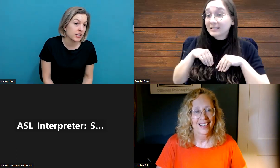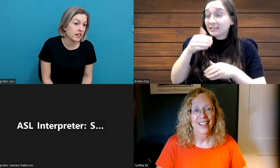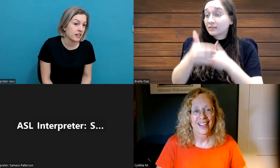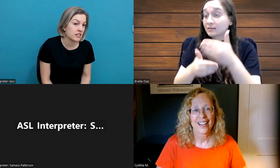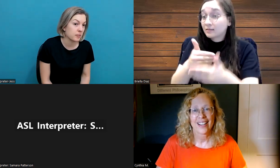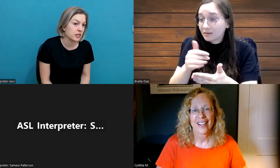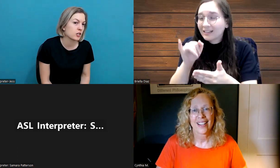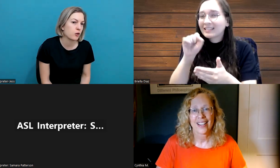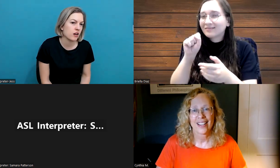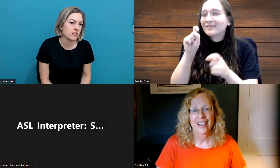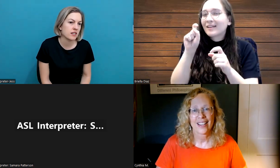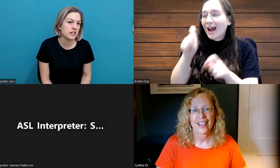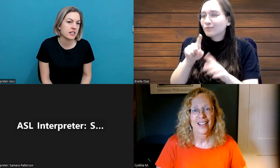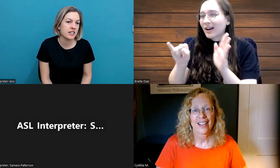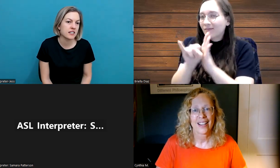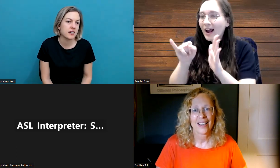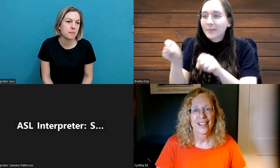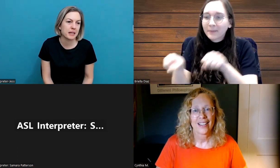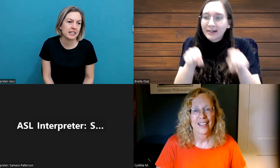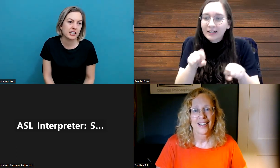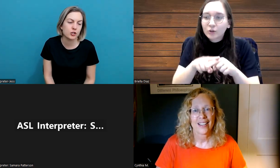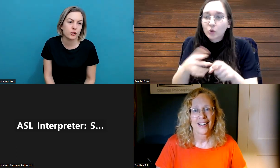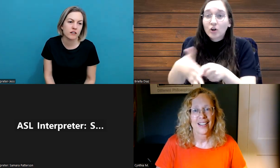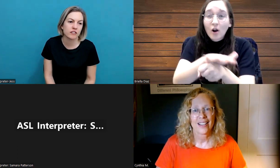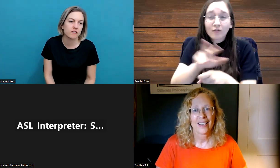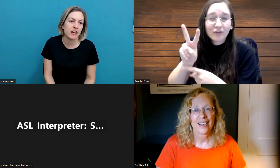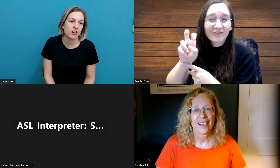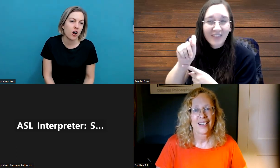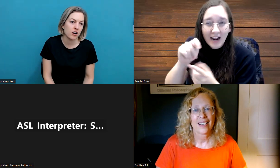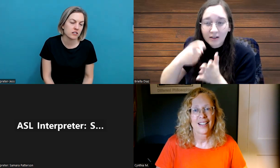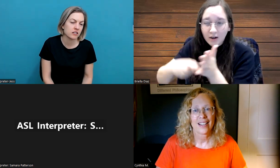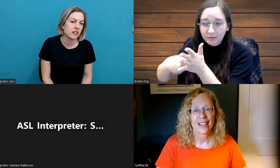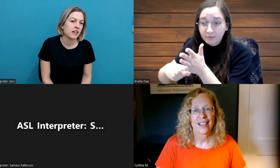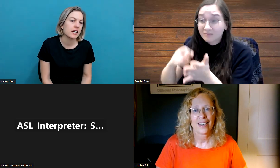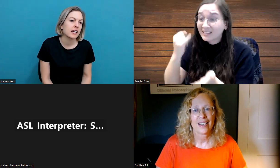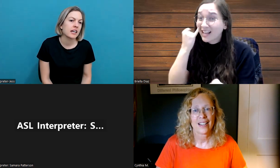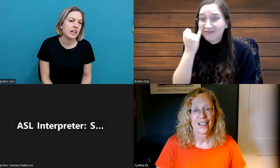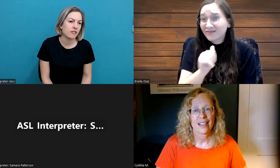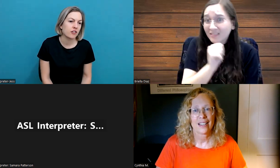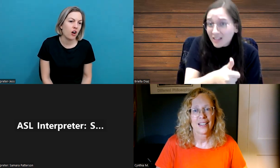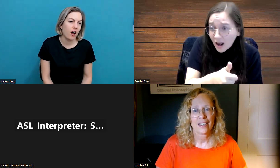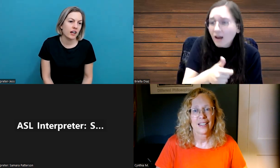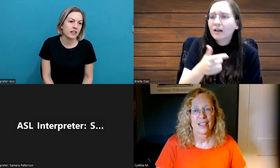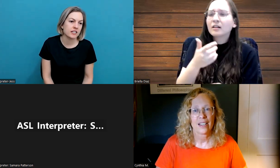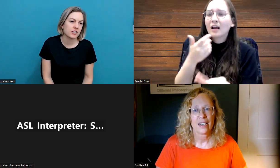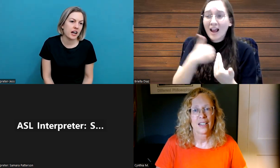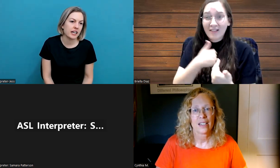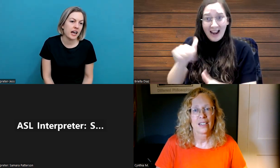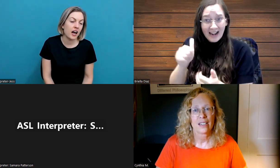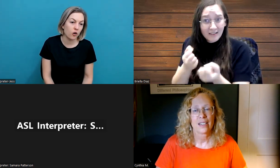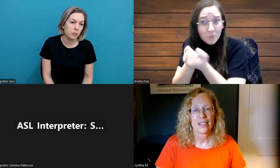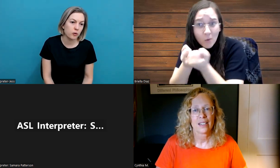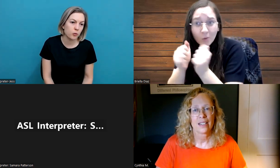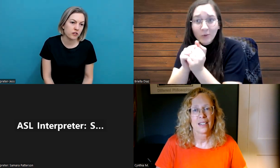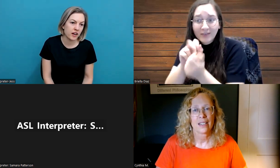of the acceptance process is ability to cover vet costs? If not, is there